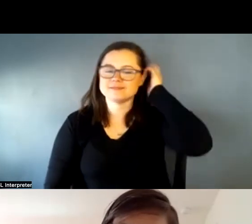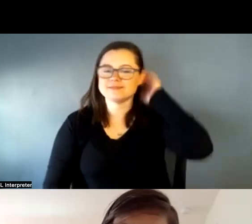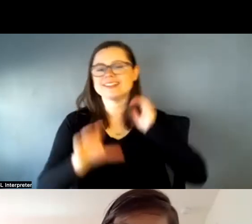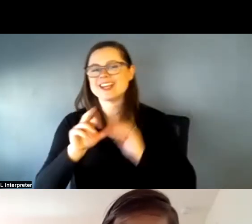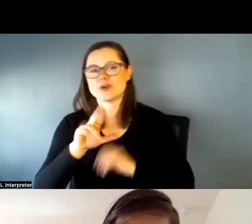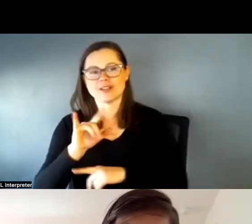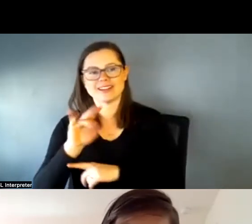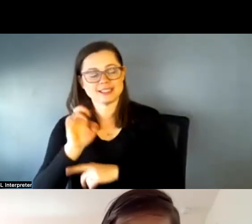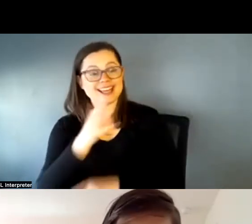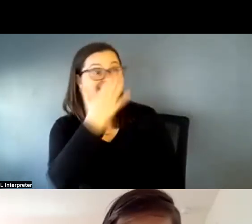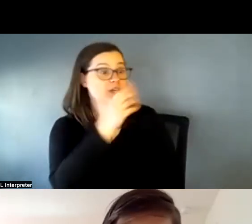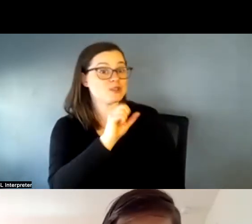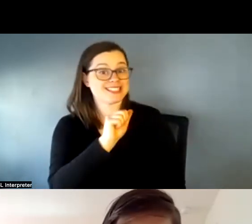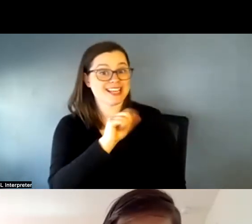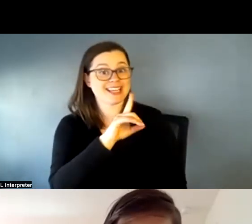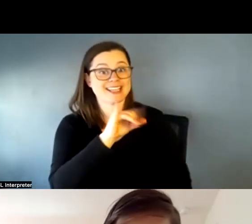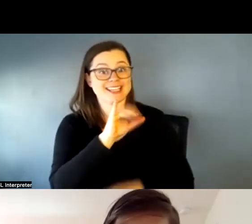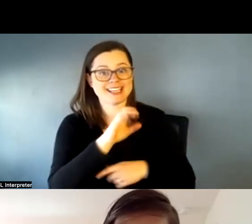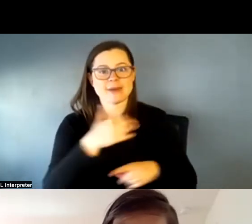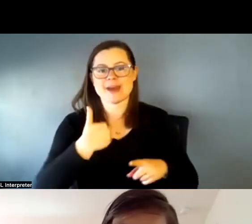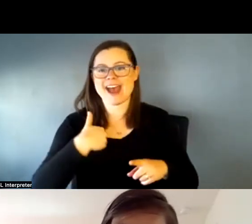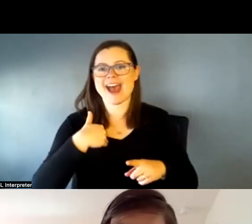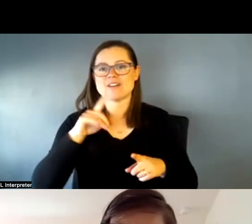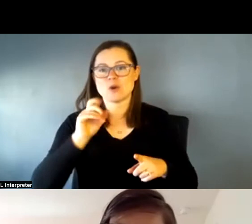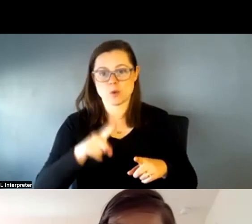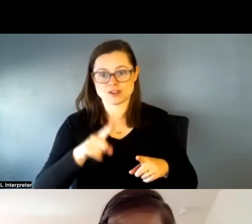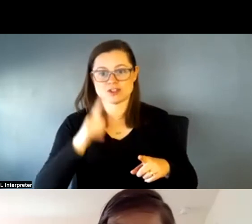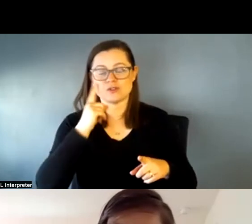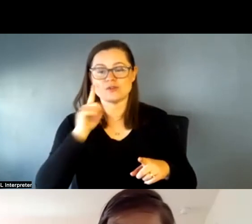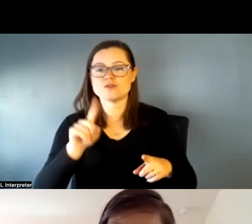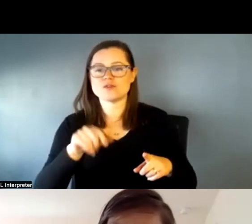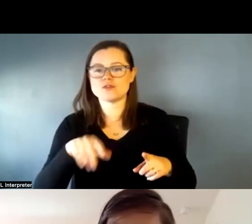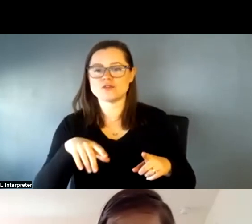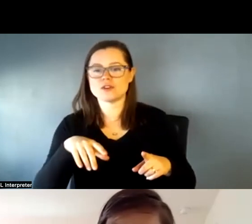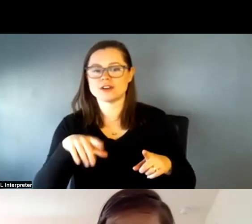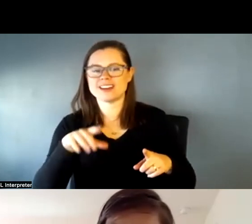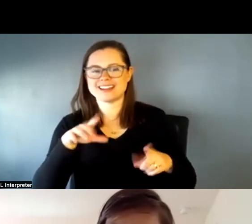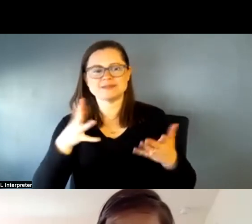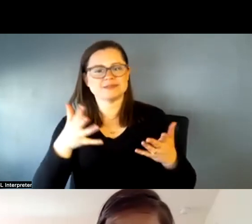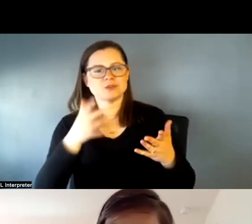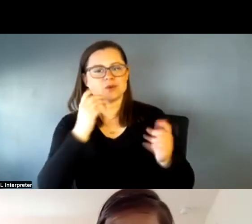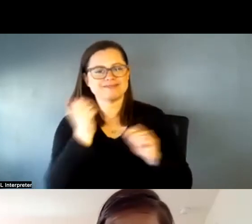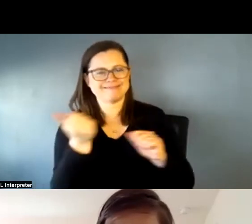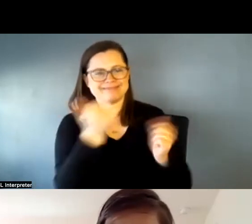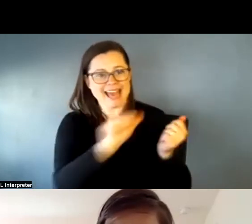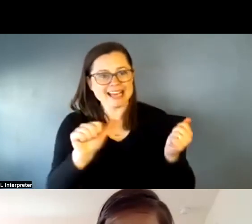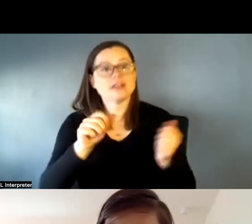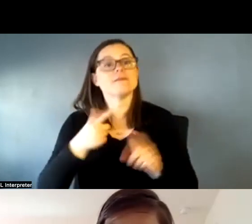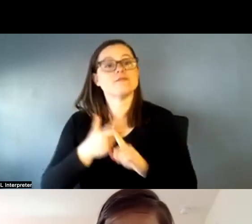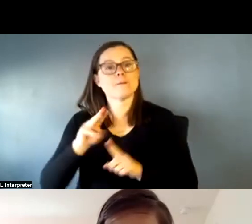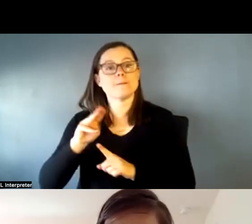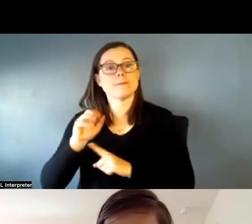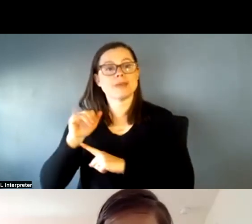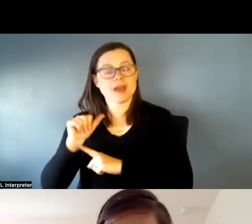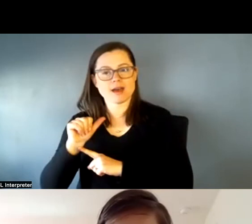Mia that probably could go to everyone in the group, and maybe I'll start with Fred based on your research. So Mia asks, what